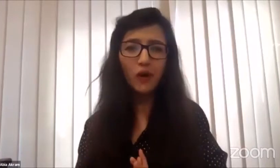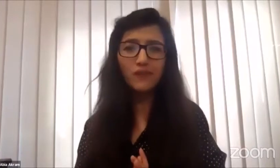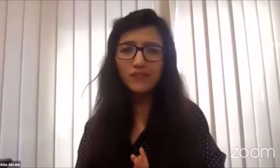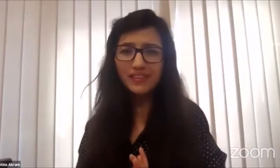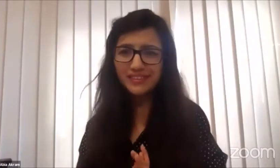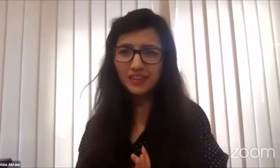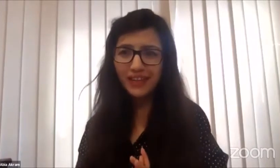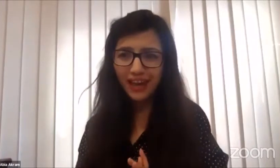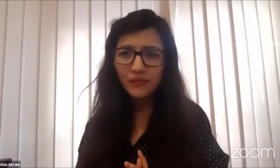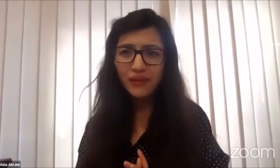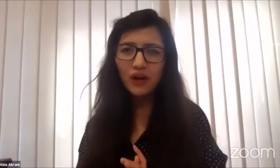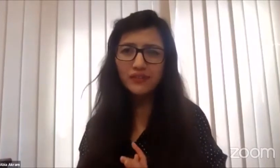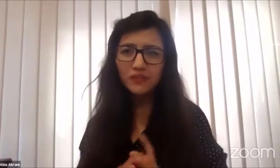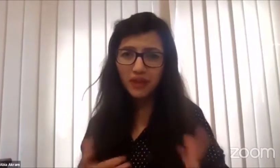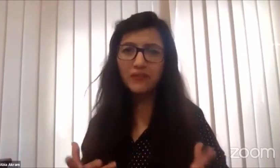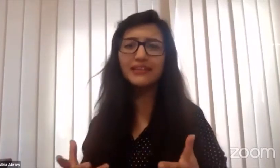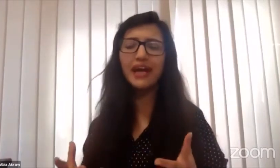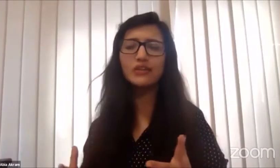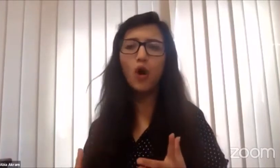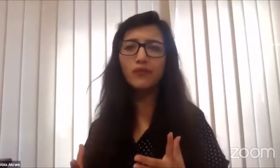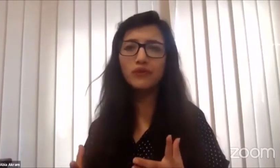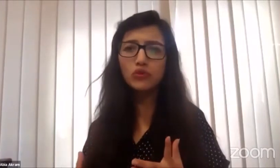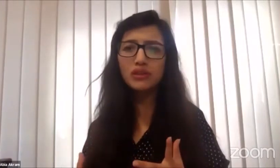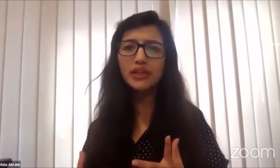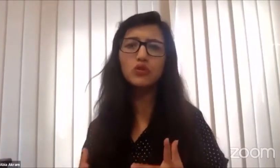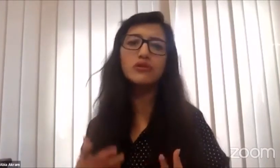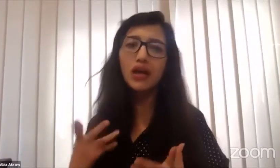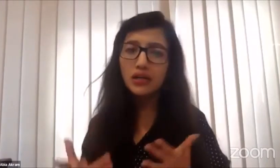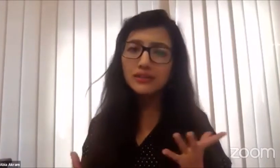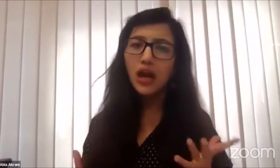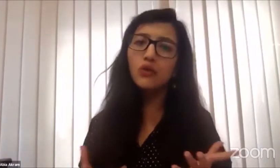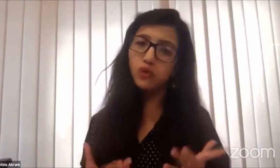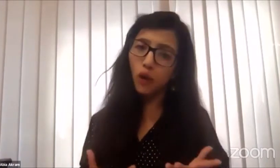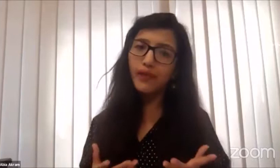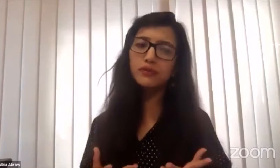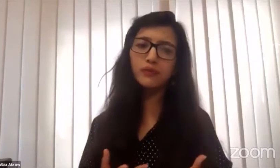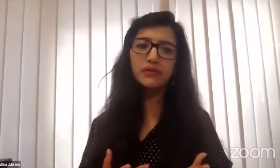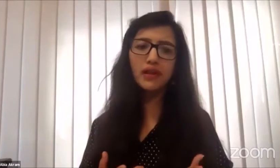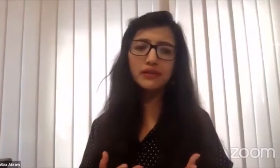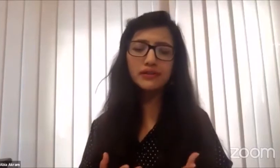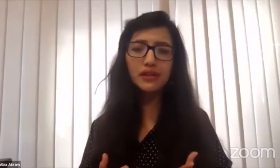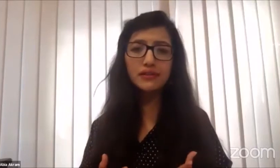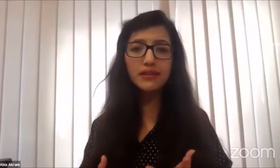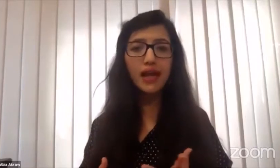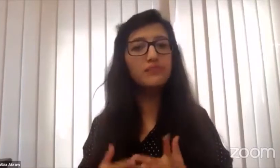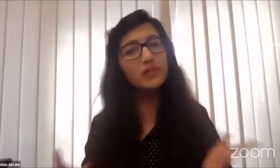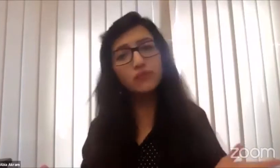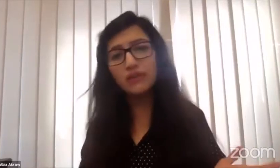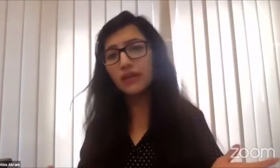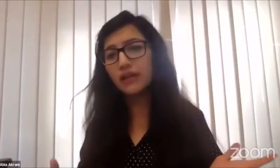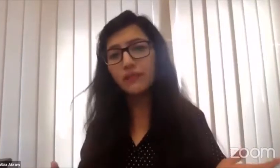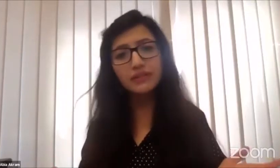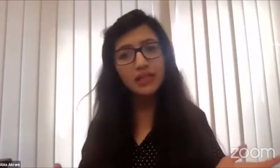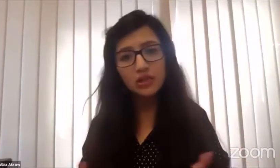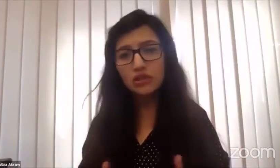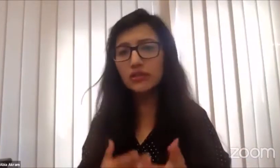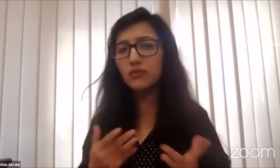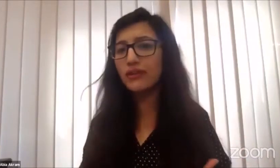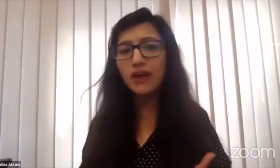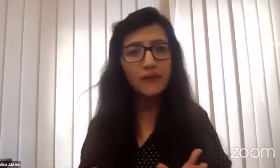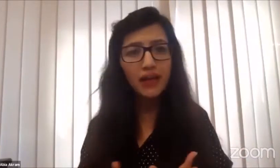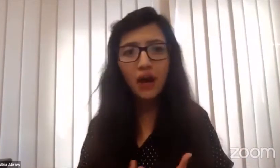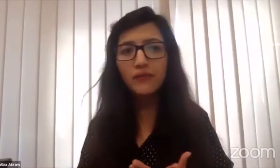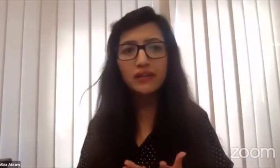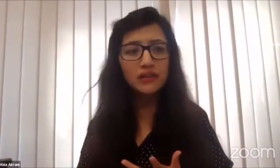for the conference today, because we will get the opportunity to learn from the experiences, and many of the recommendations